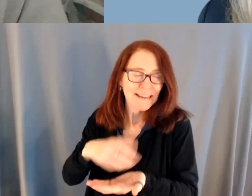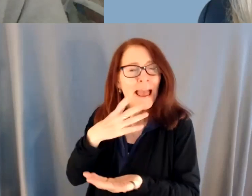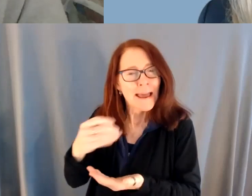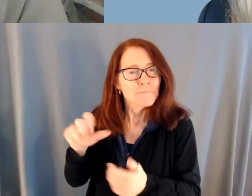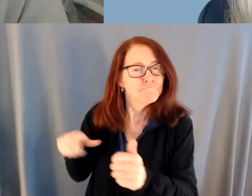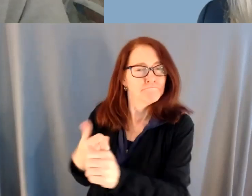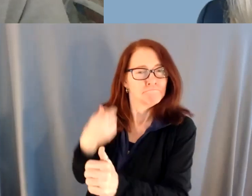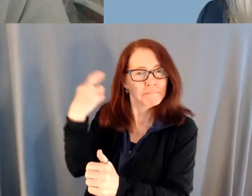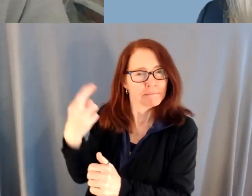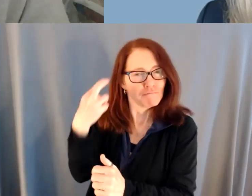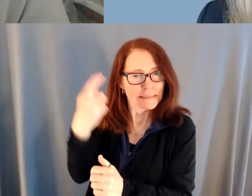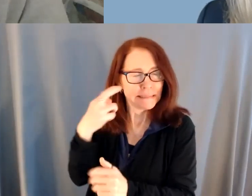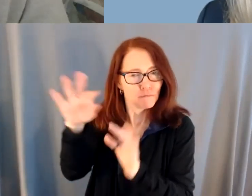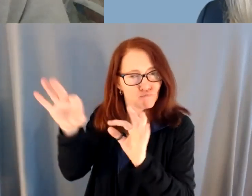rationale.